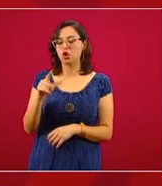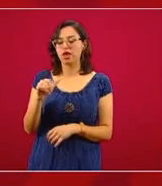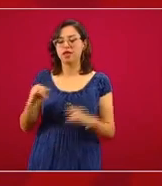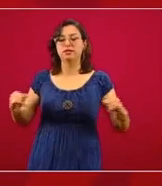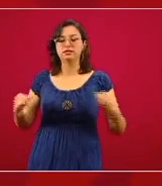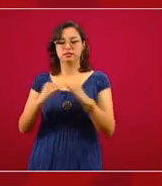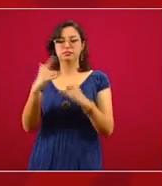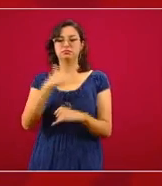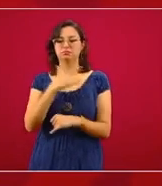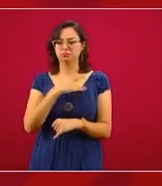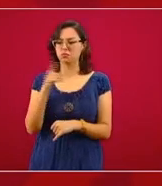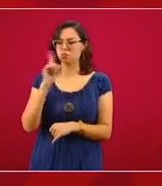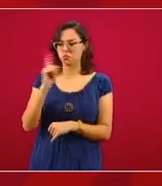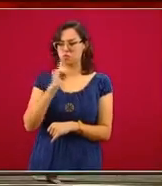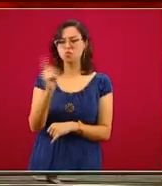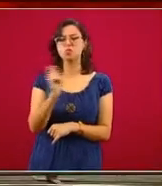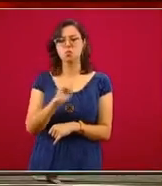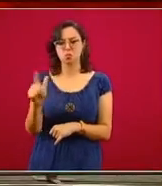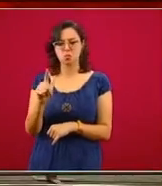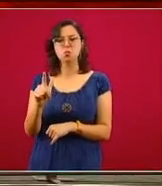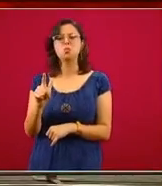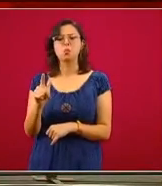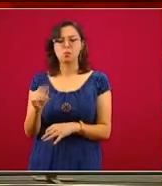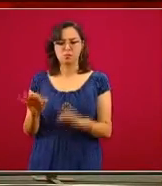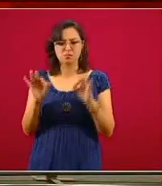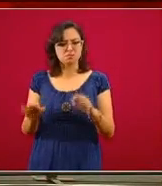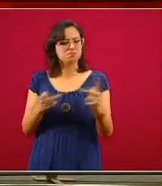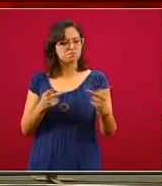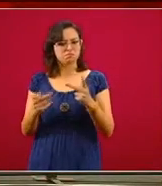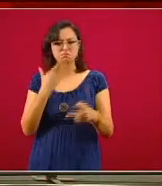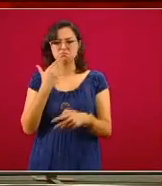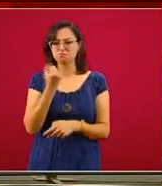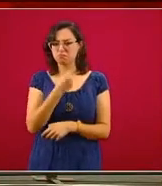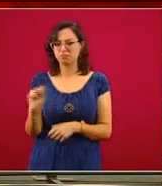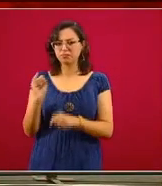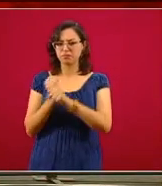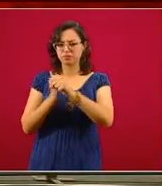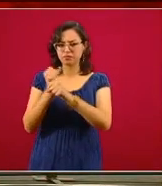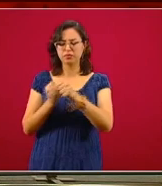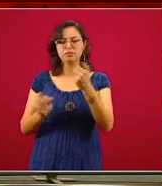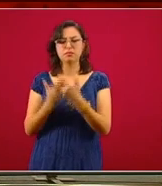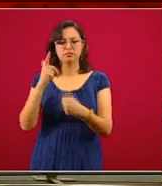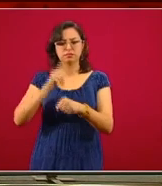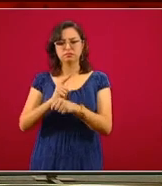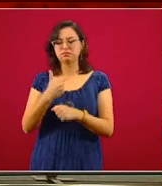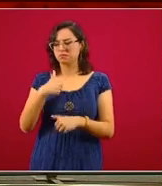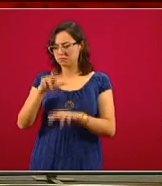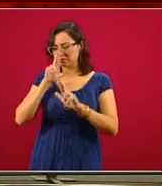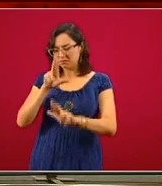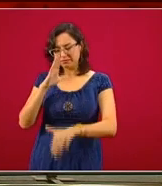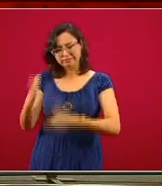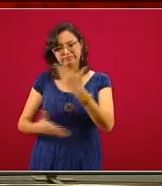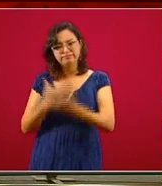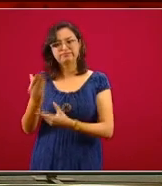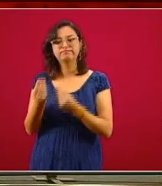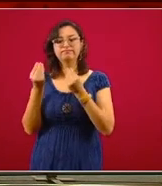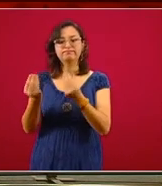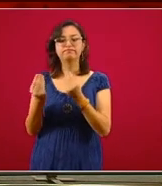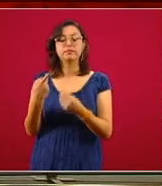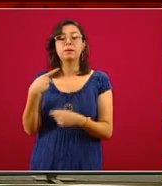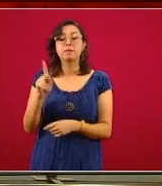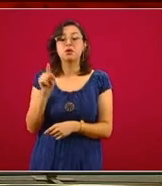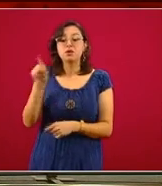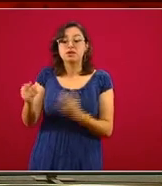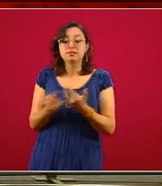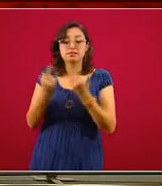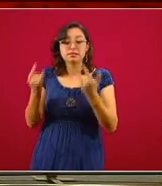Institute. She's a very competent professional. She's very educated. I respect her very much. What she was talking